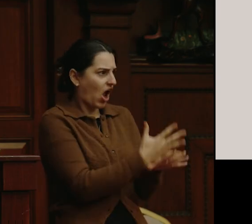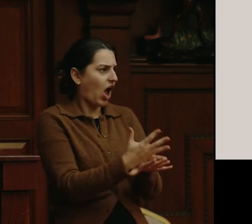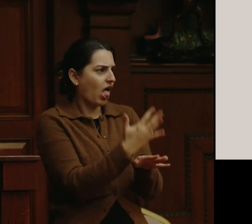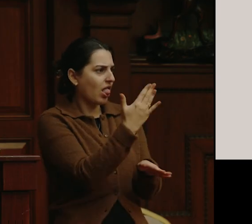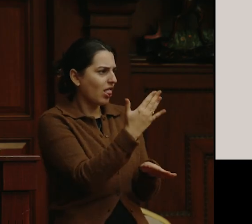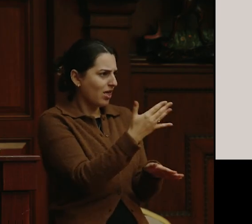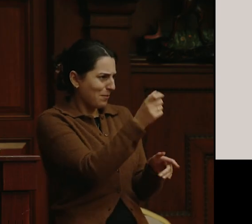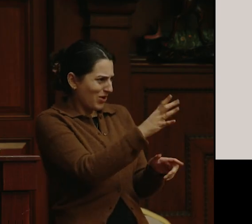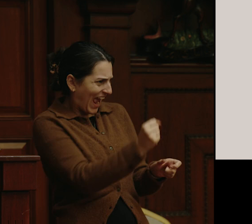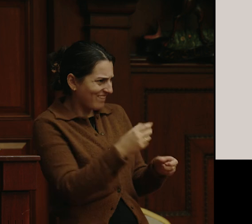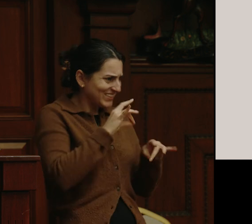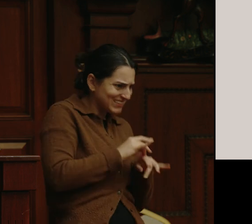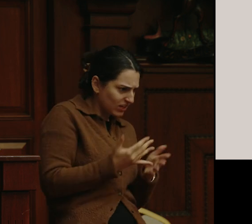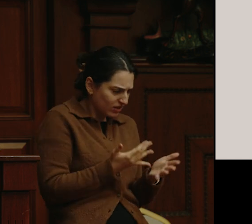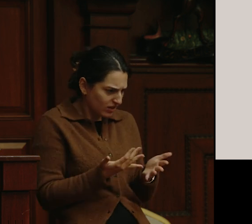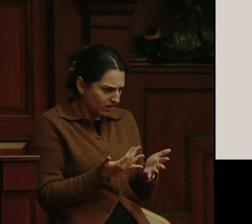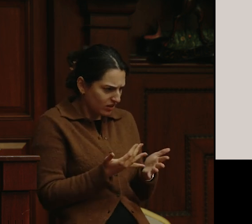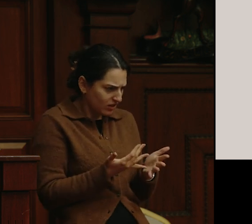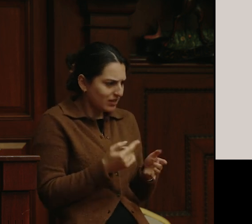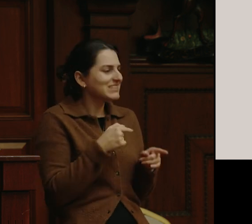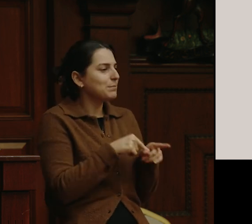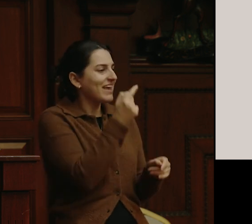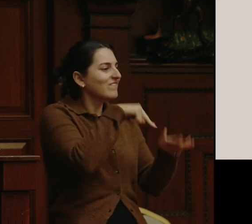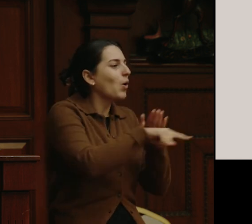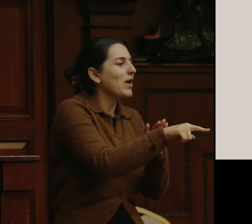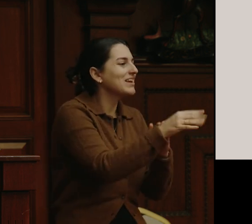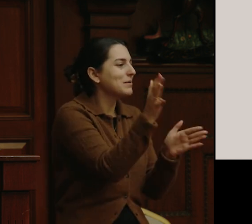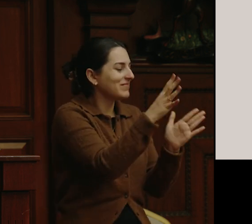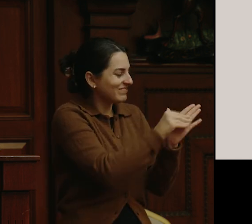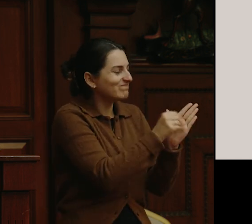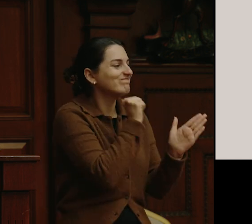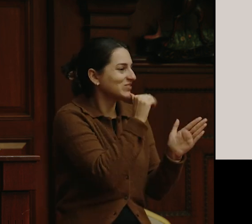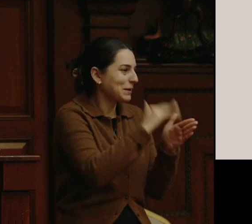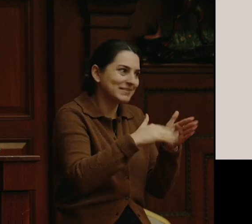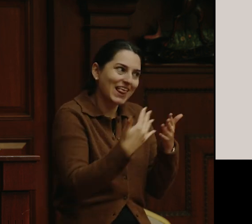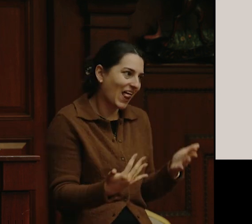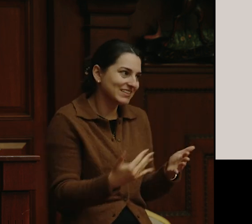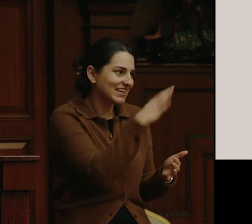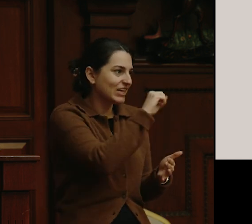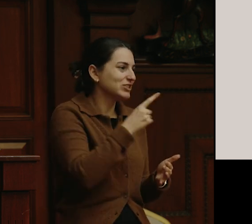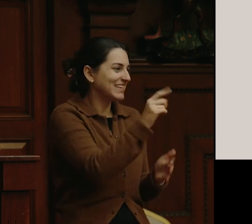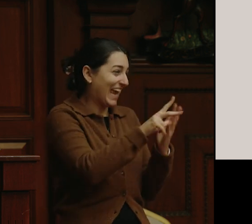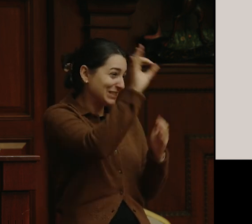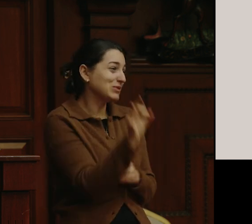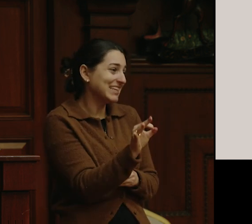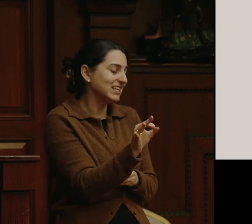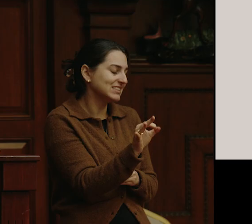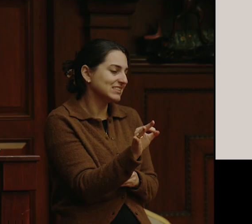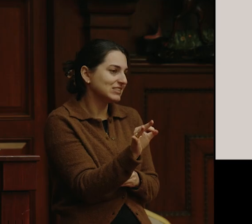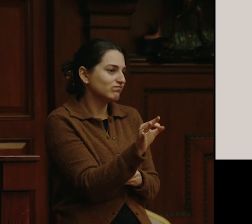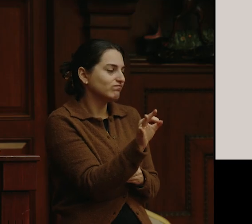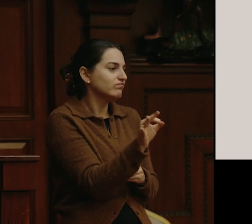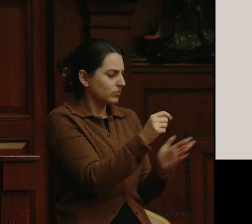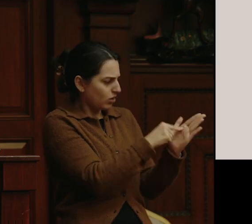has being recorded on their admission, that about 80% of Sjögren's